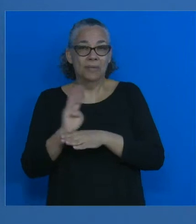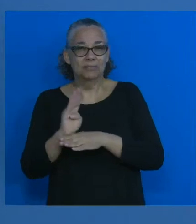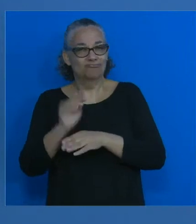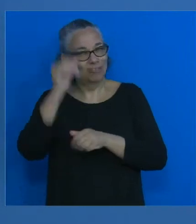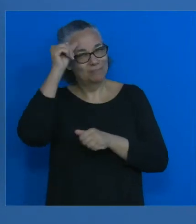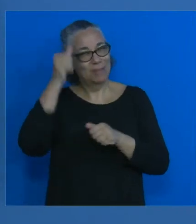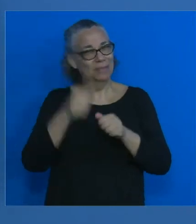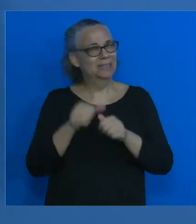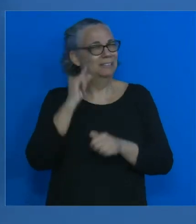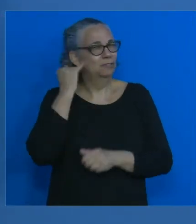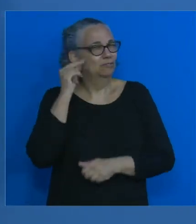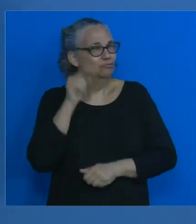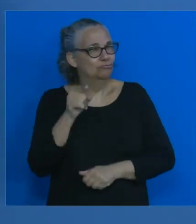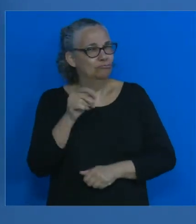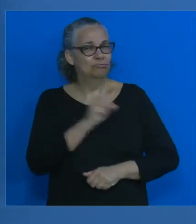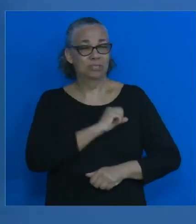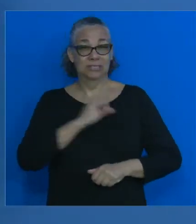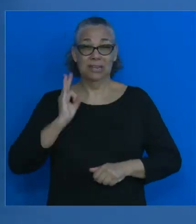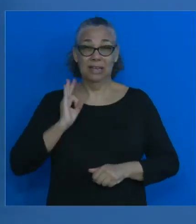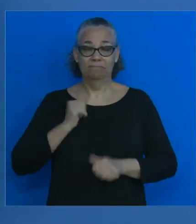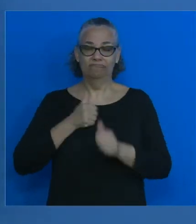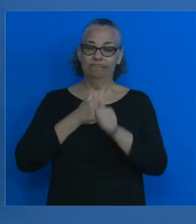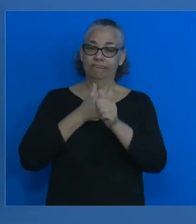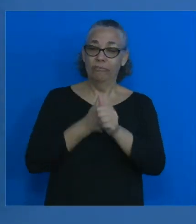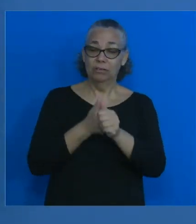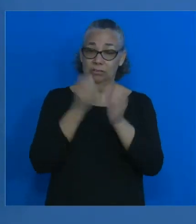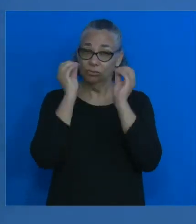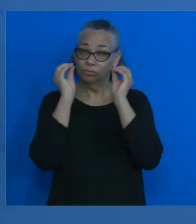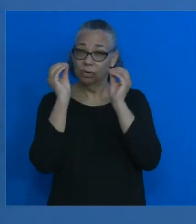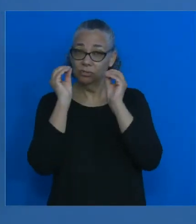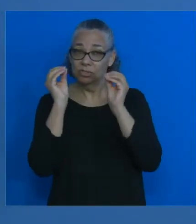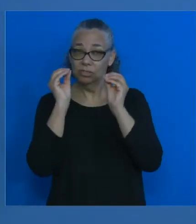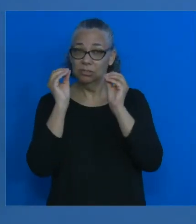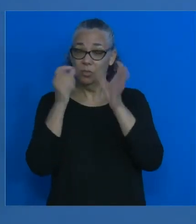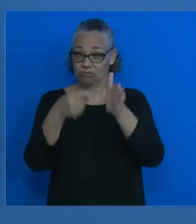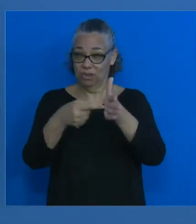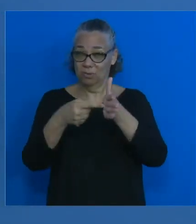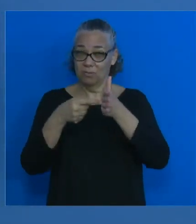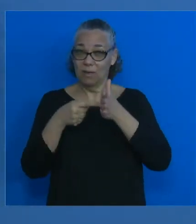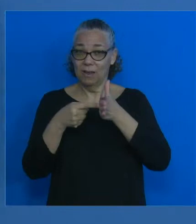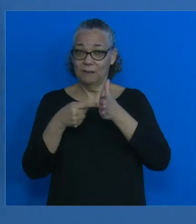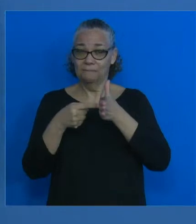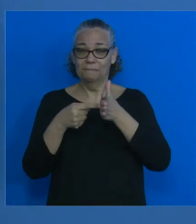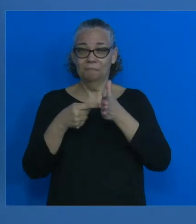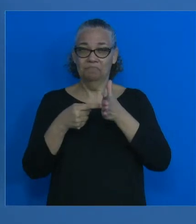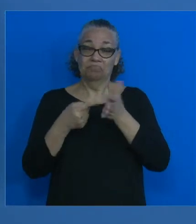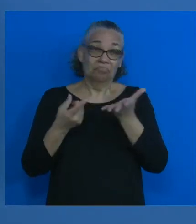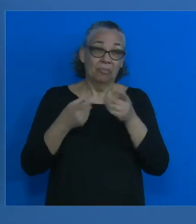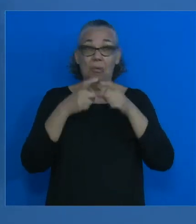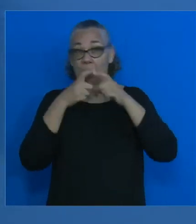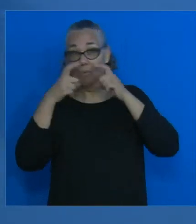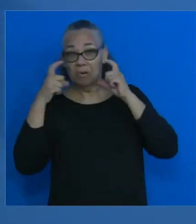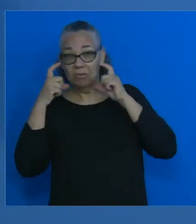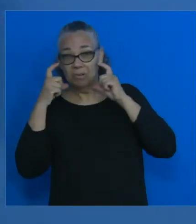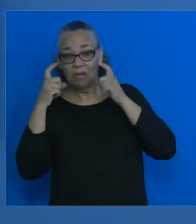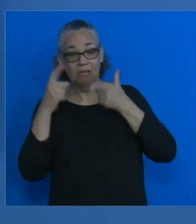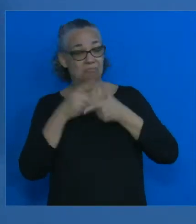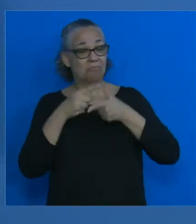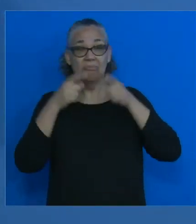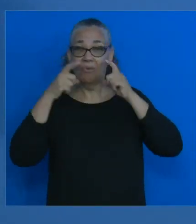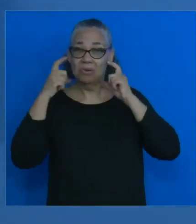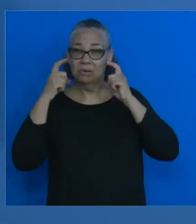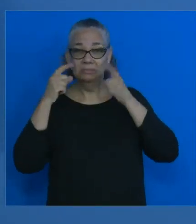and your staff have been compliant as to what is required under our guidance, such as wearing a mask correctly at all